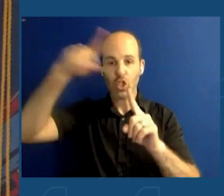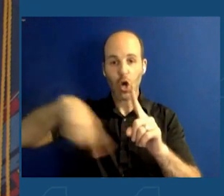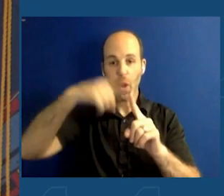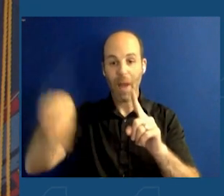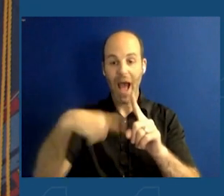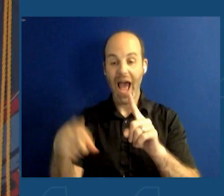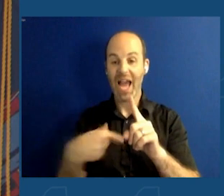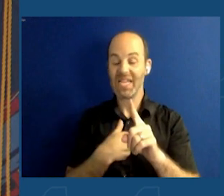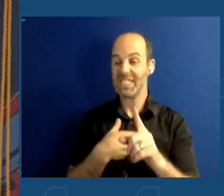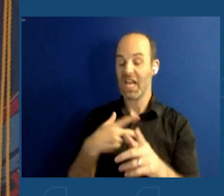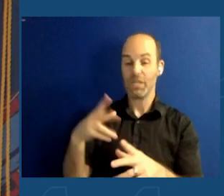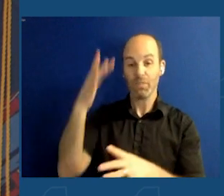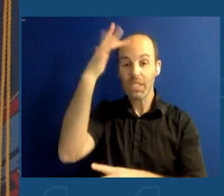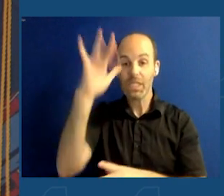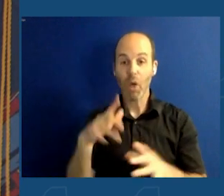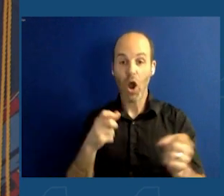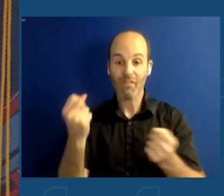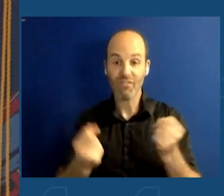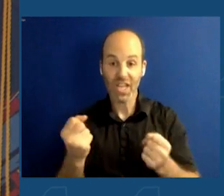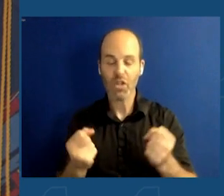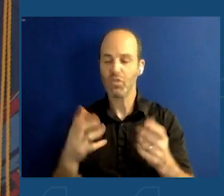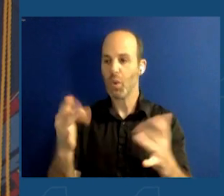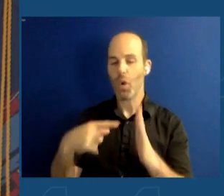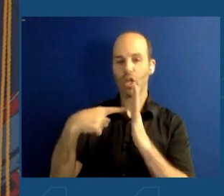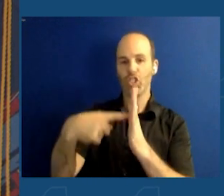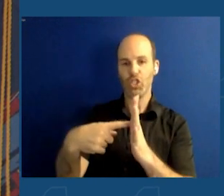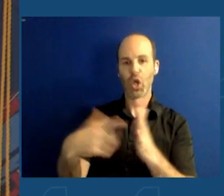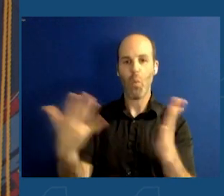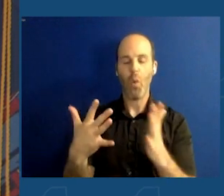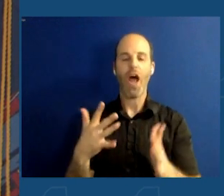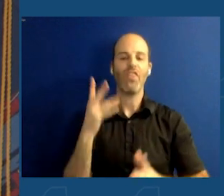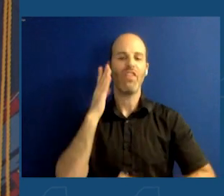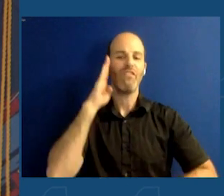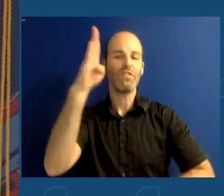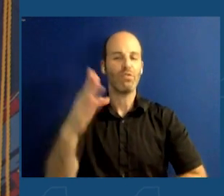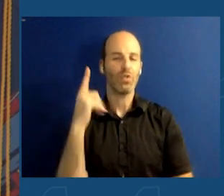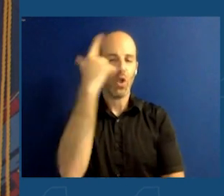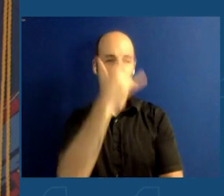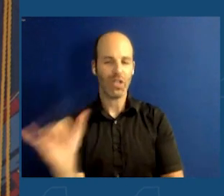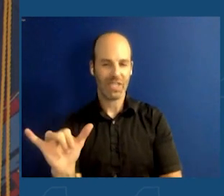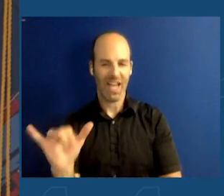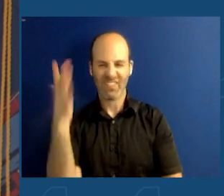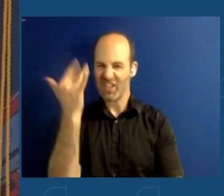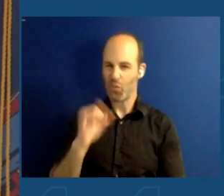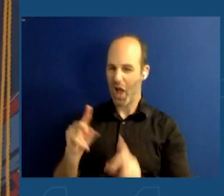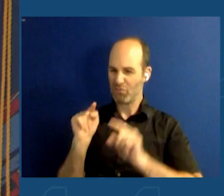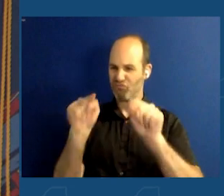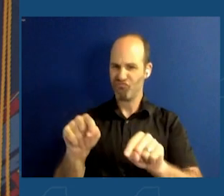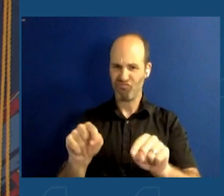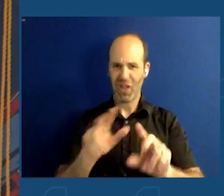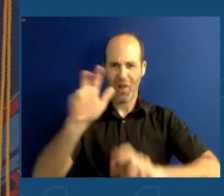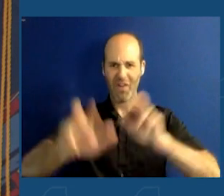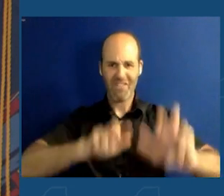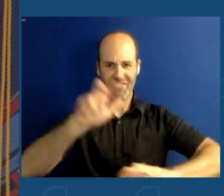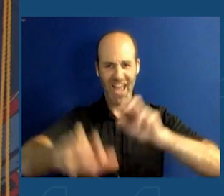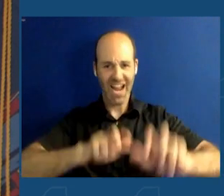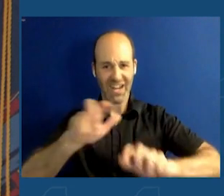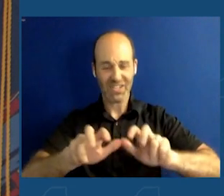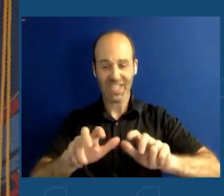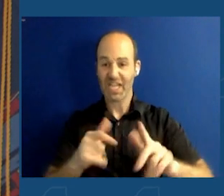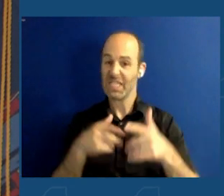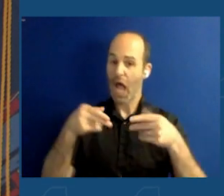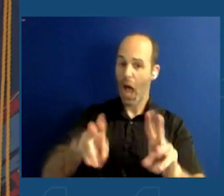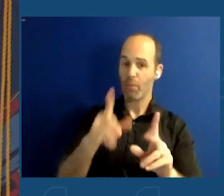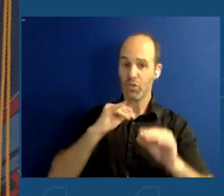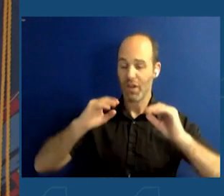let people see what the future looks like. That's why you come to fairs. I think there's a great opportunity here for just to educate people as what the